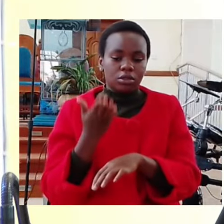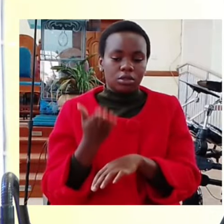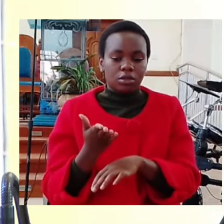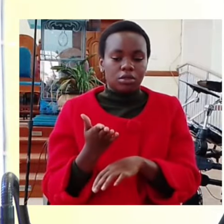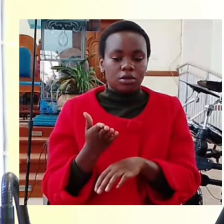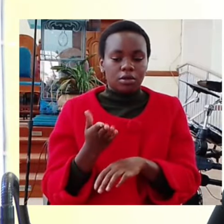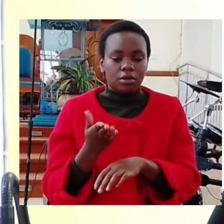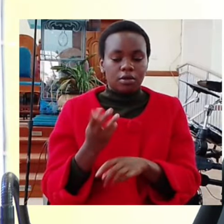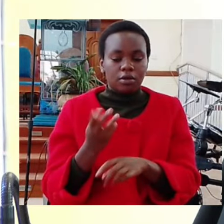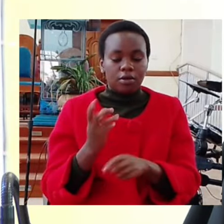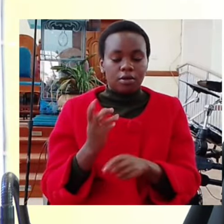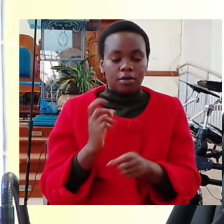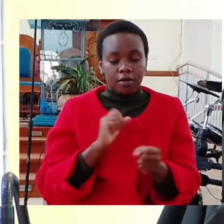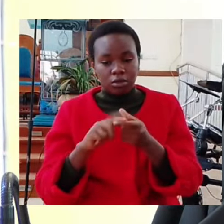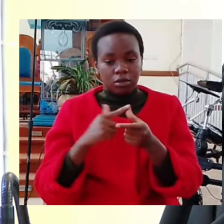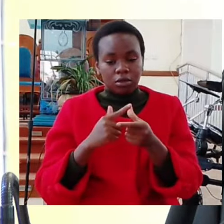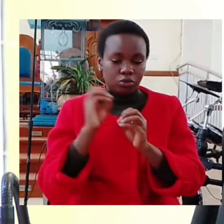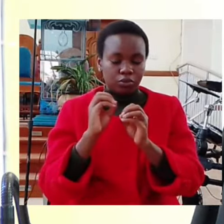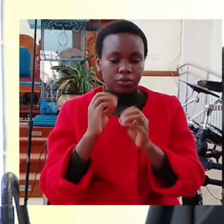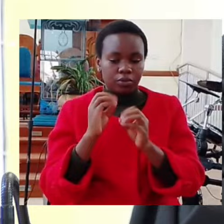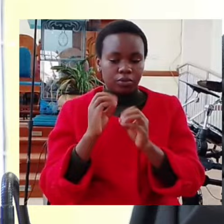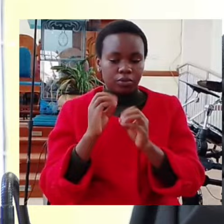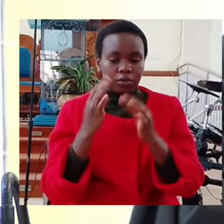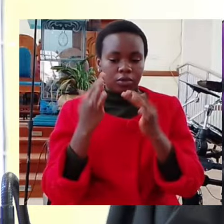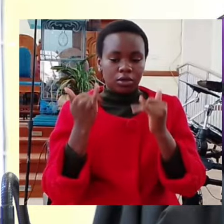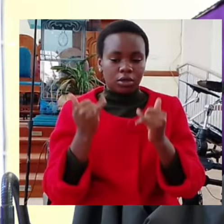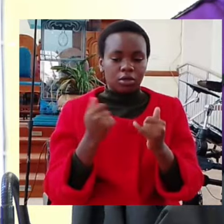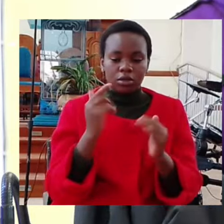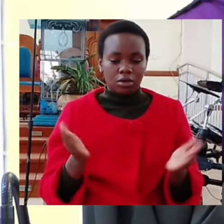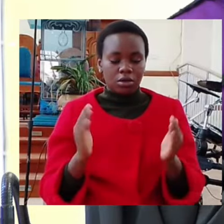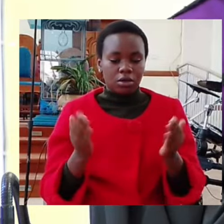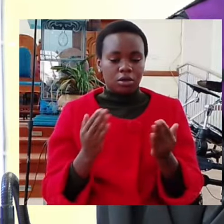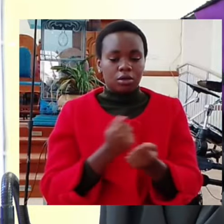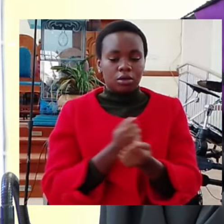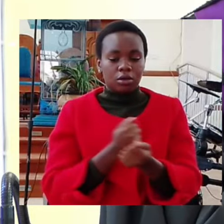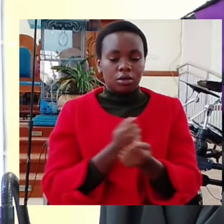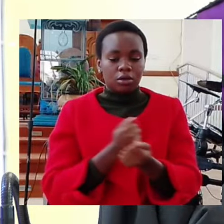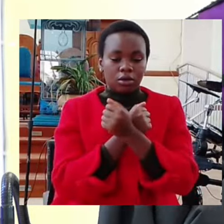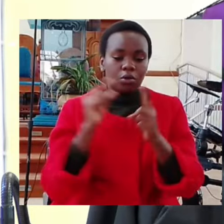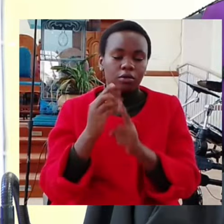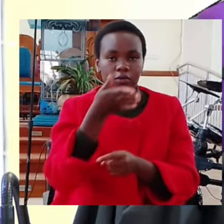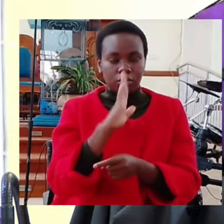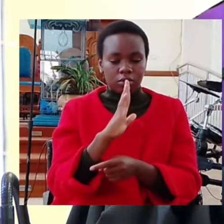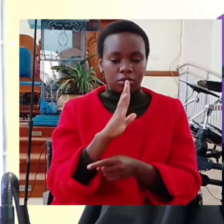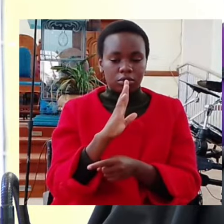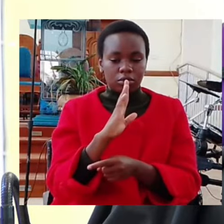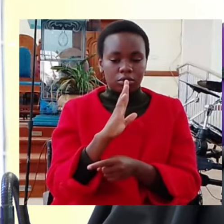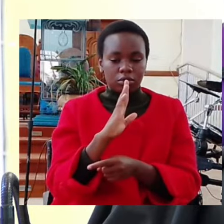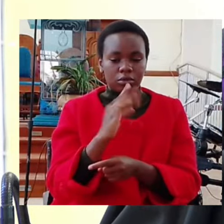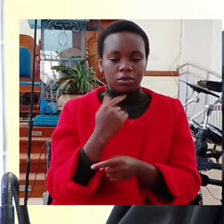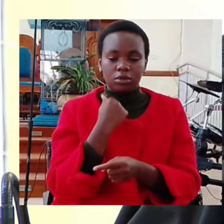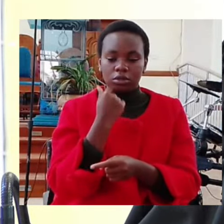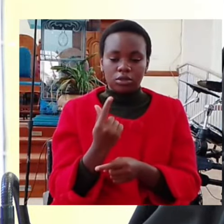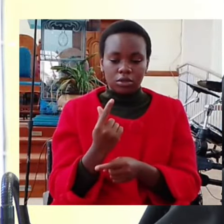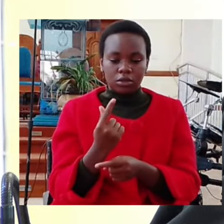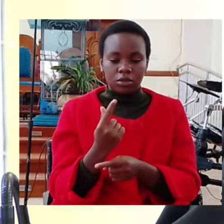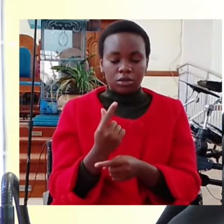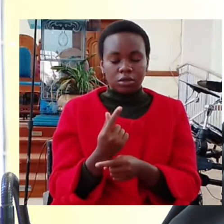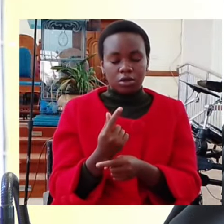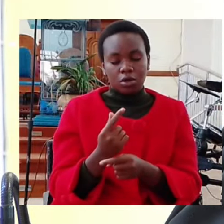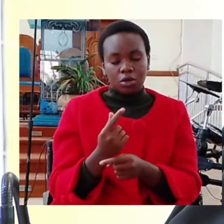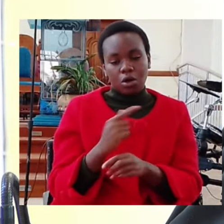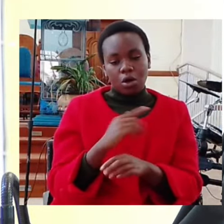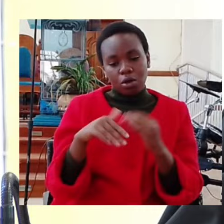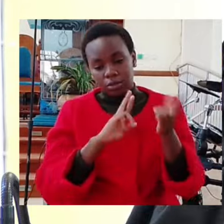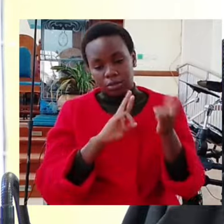aduaria matedete ijiri. Na kuogwa makiomerelio ne paoro na kigoki agai. Kueruate maikana meho geta todo Kristo